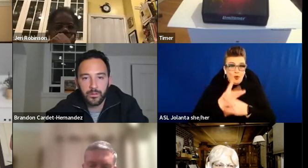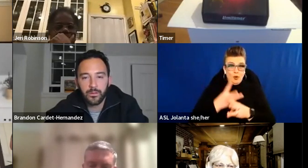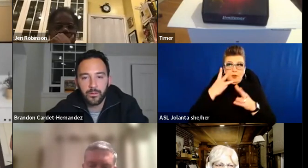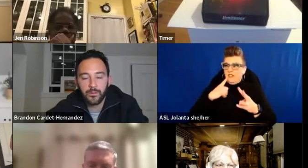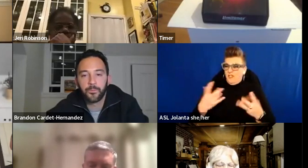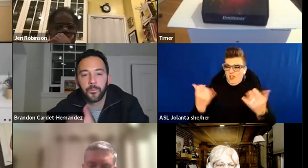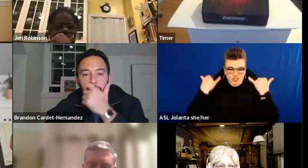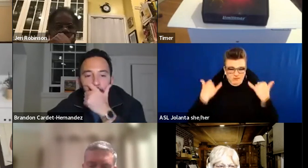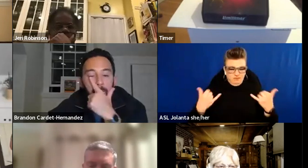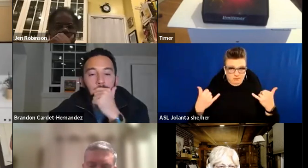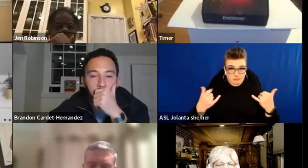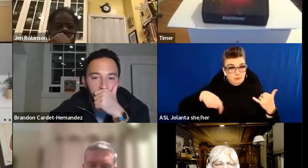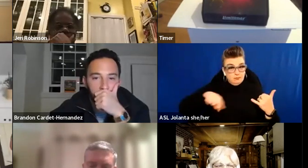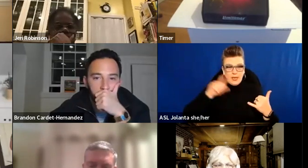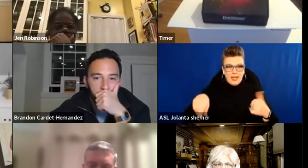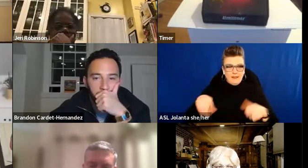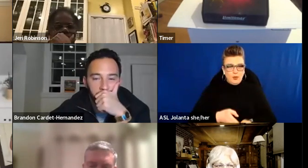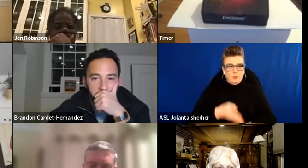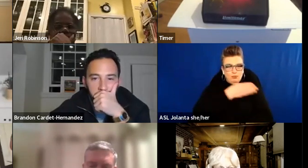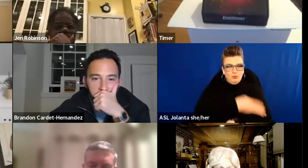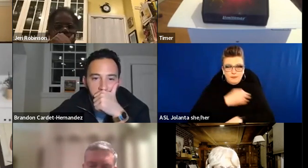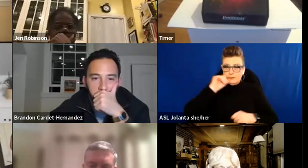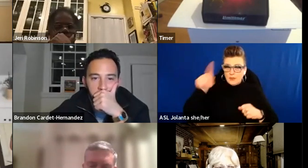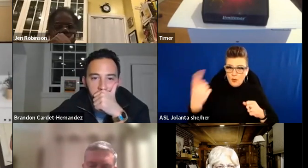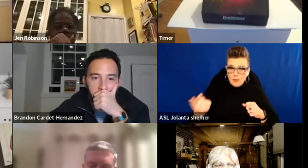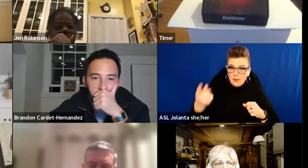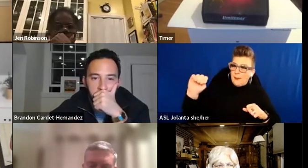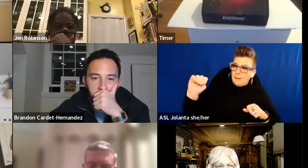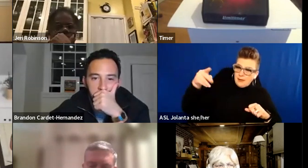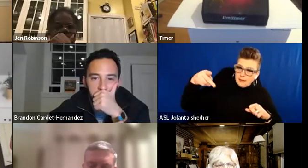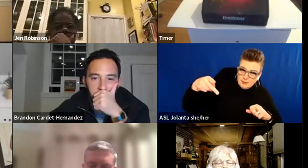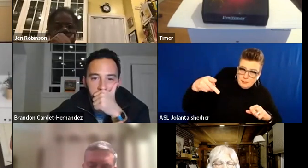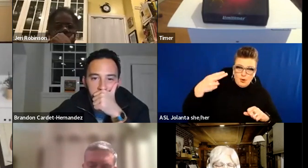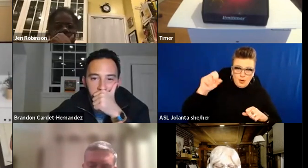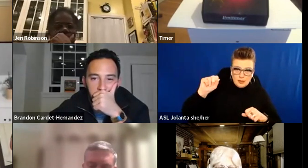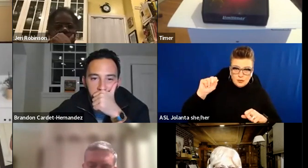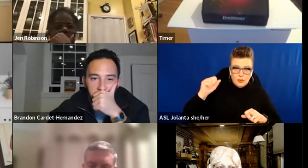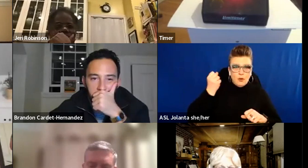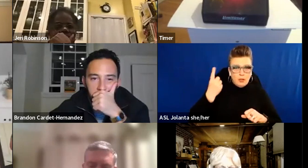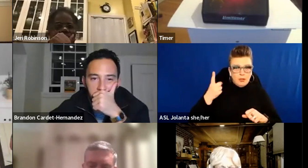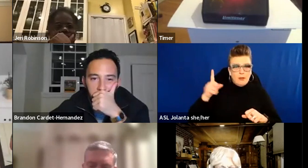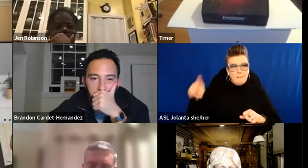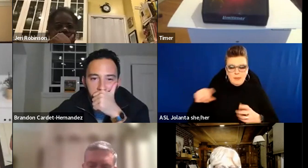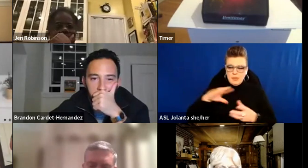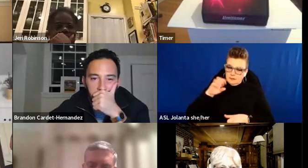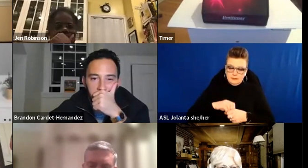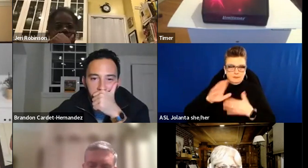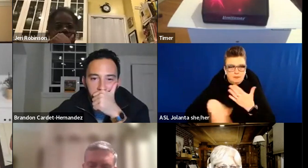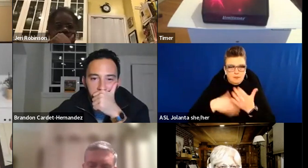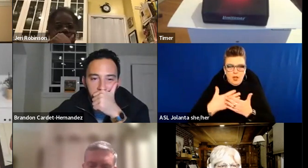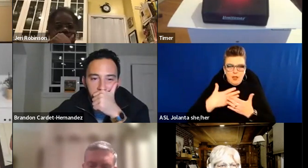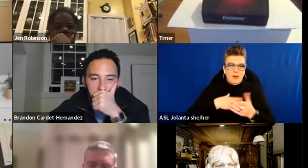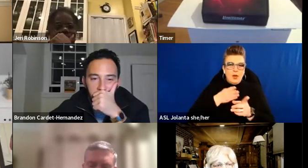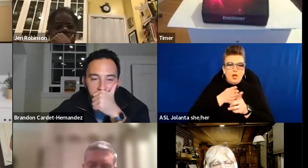have to improve not only madison park but all of our career prep